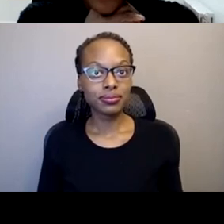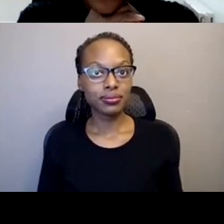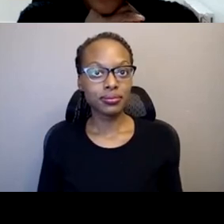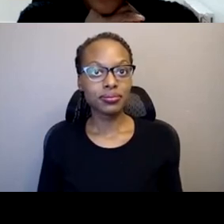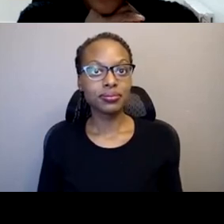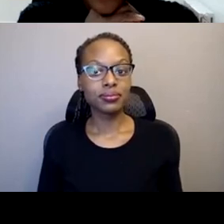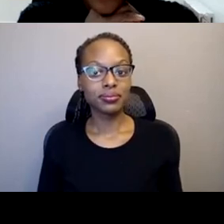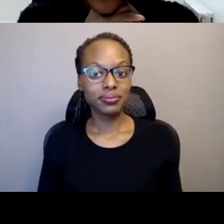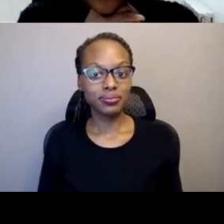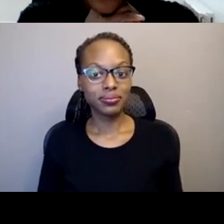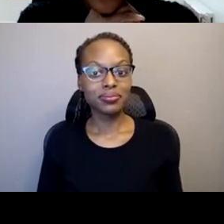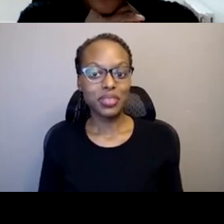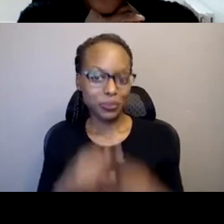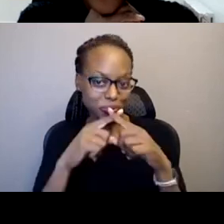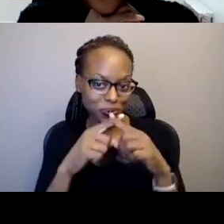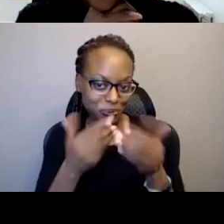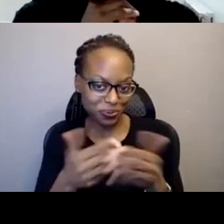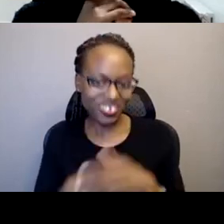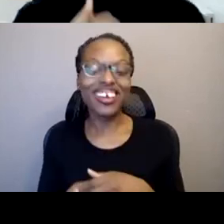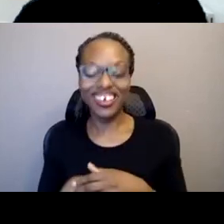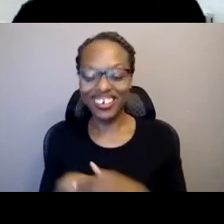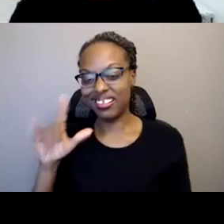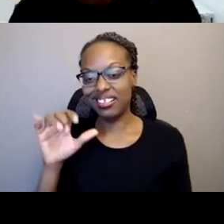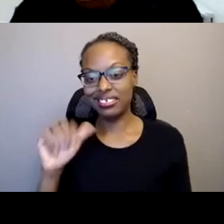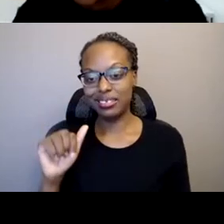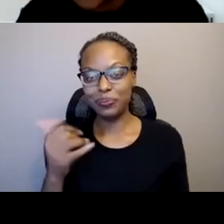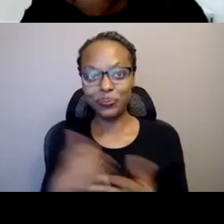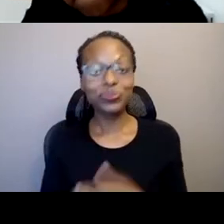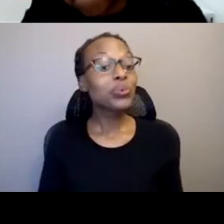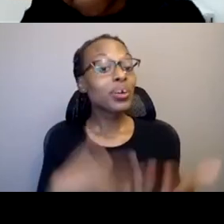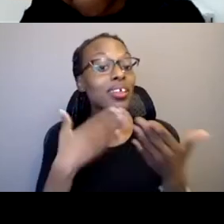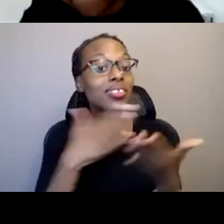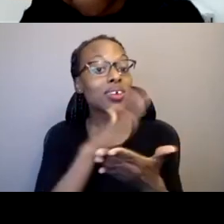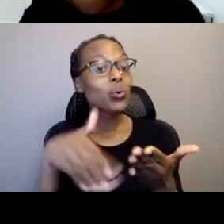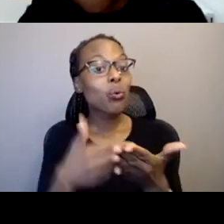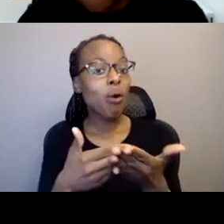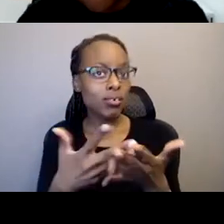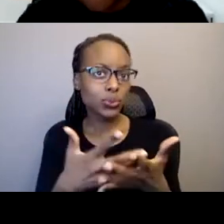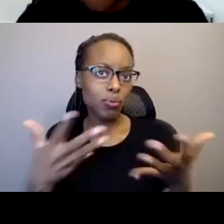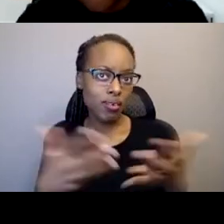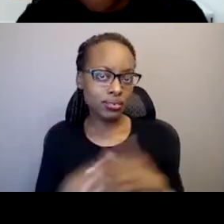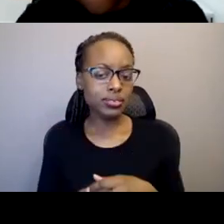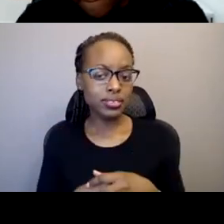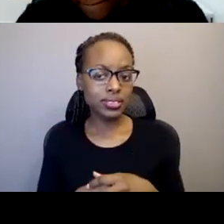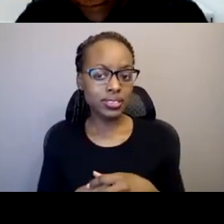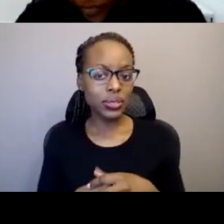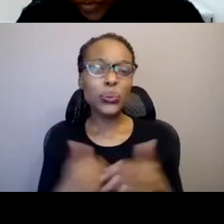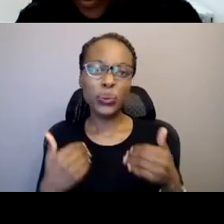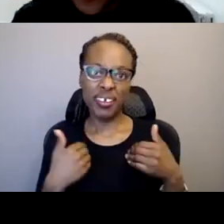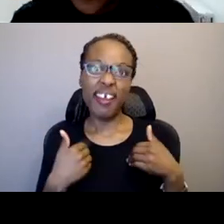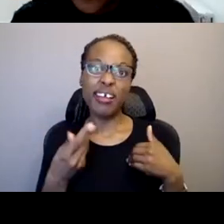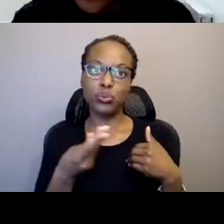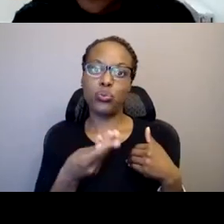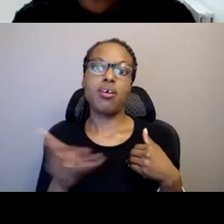You're on mute. I know. Well, thank you all so much for that. We did have a number of